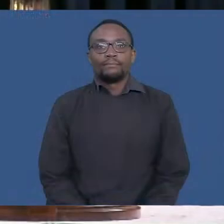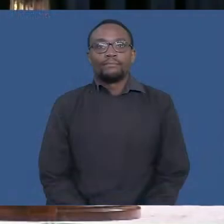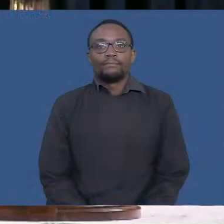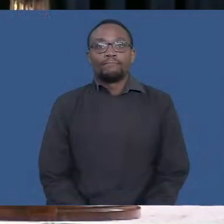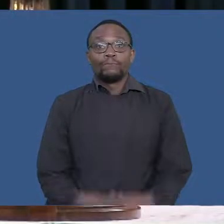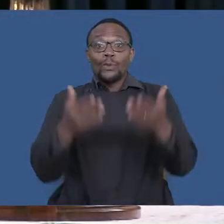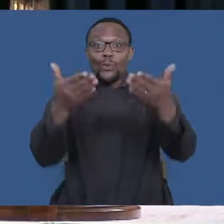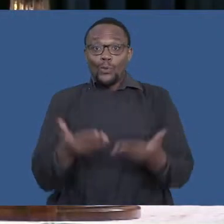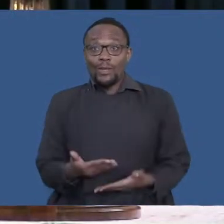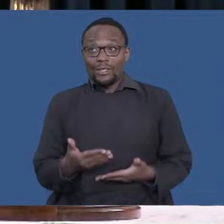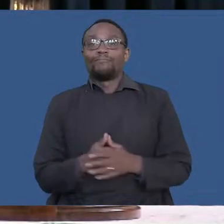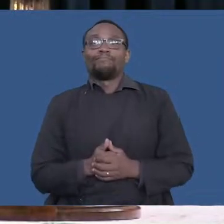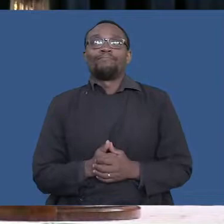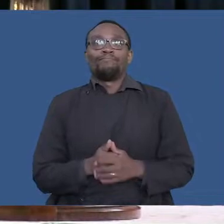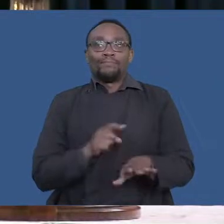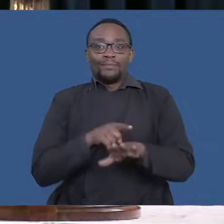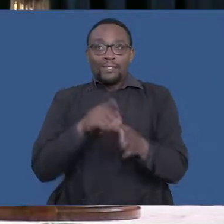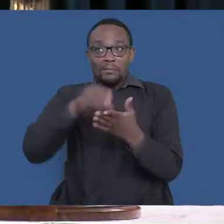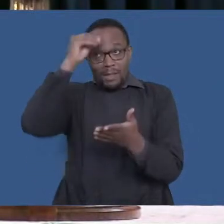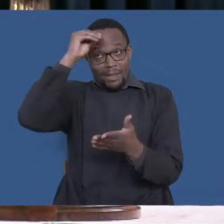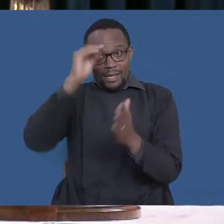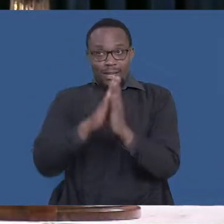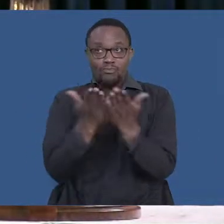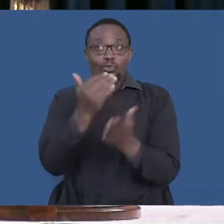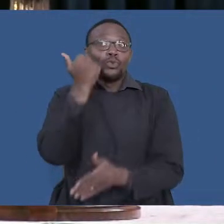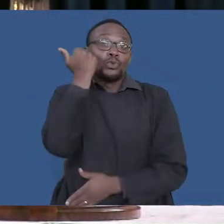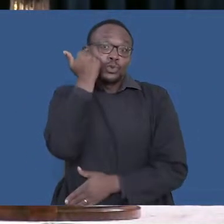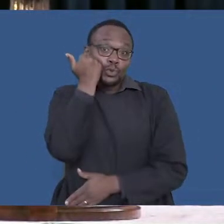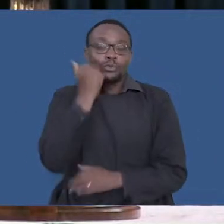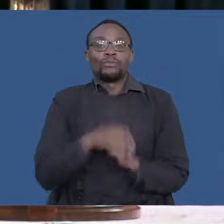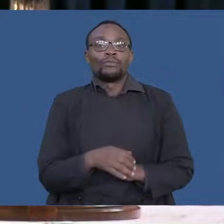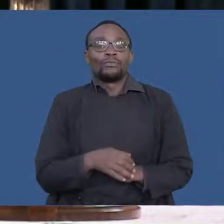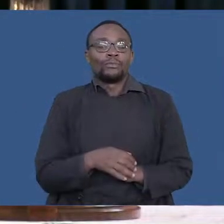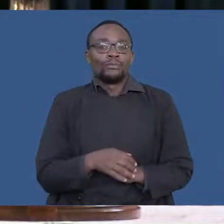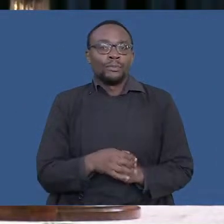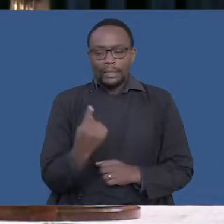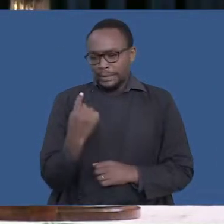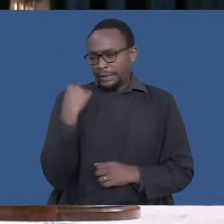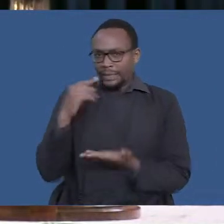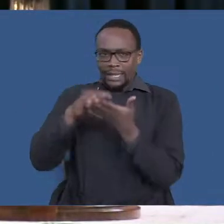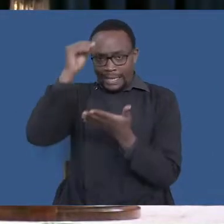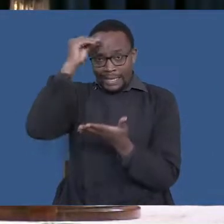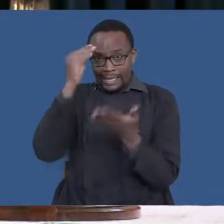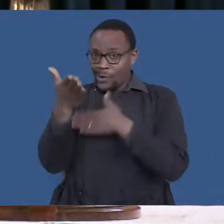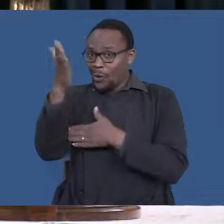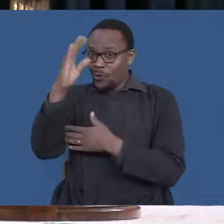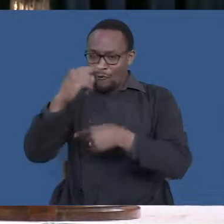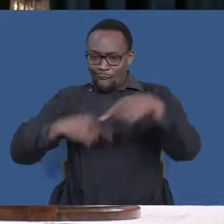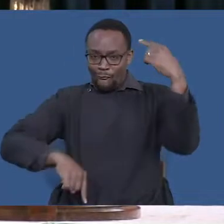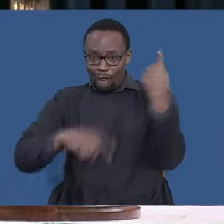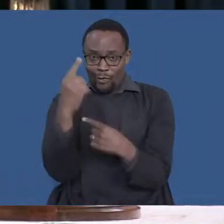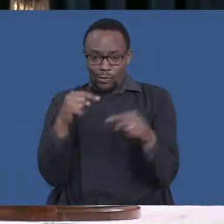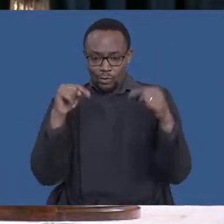Well, welcome again this morning as we explore the book of Joshua. Yesterday, we were looking at God's victorious hand. And today,